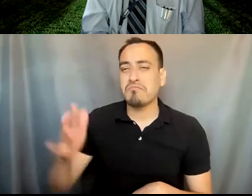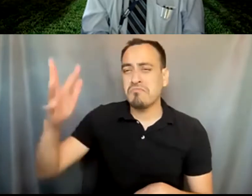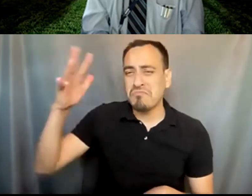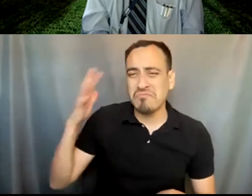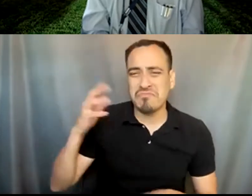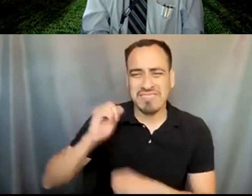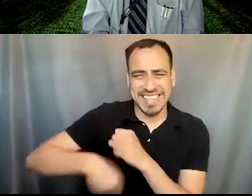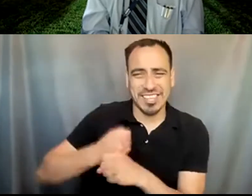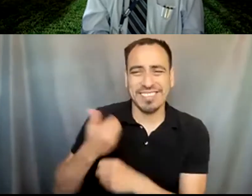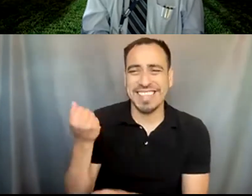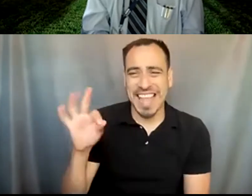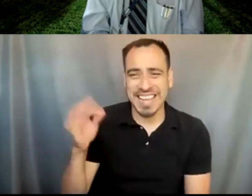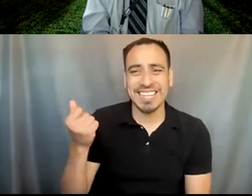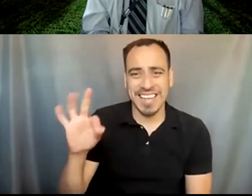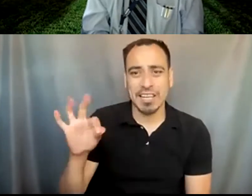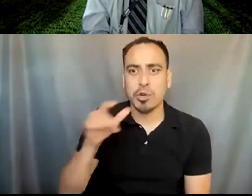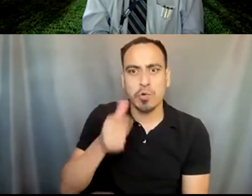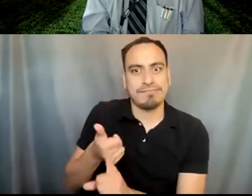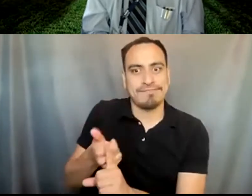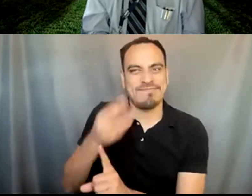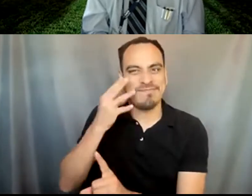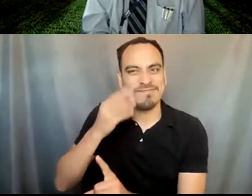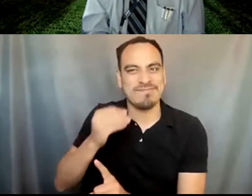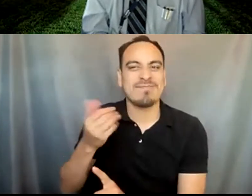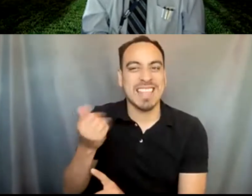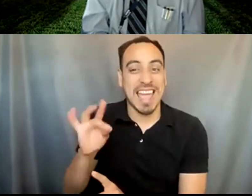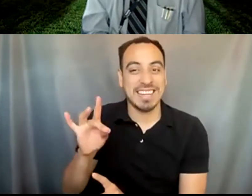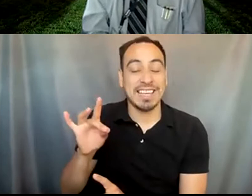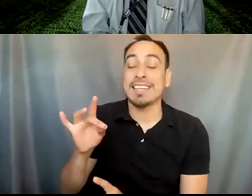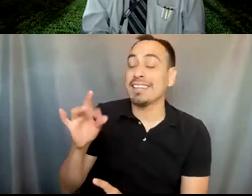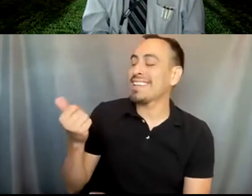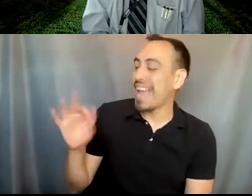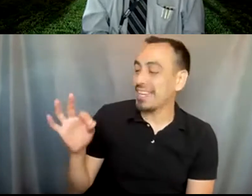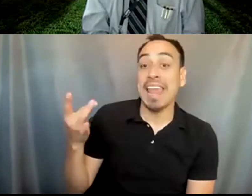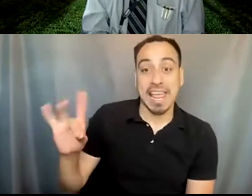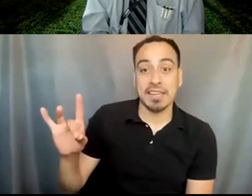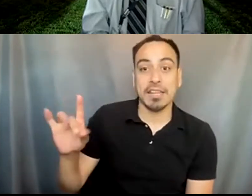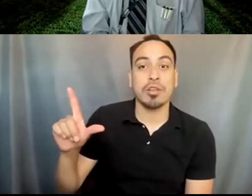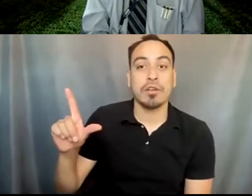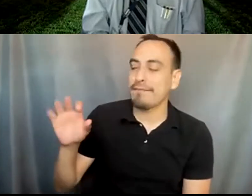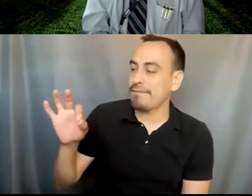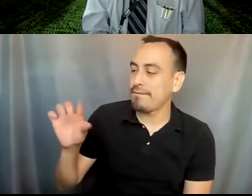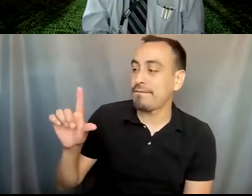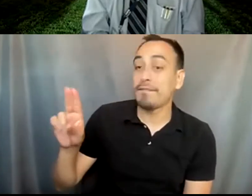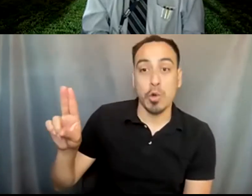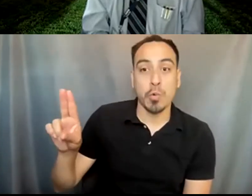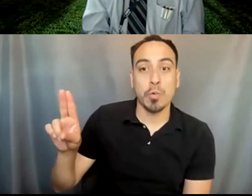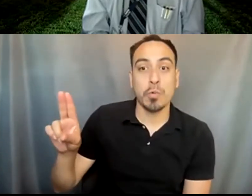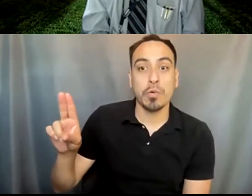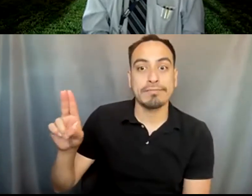who survived the 1918 flu pandemic with long-term chronic symptoms.